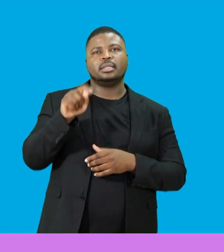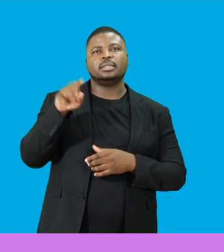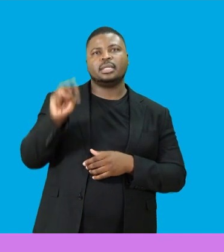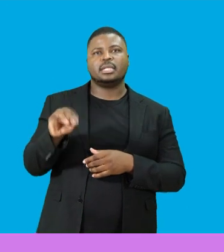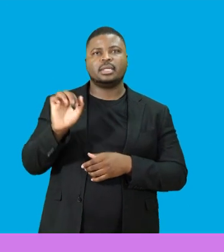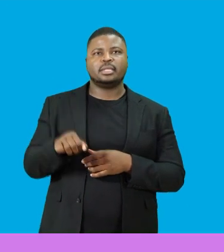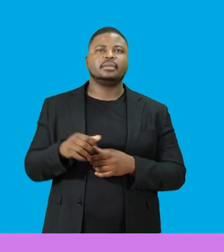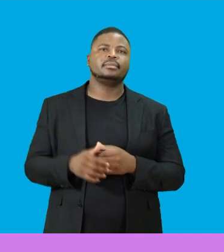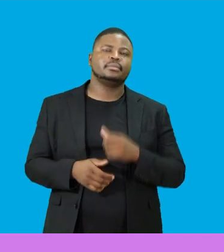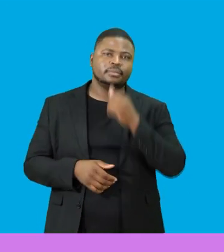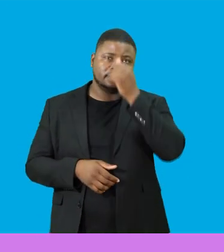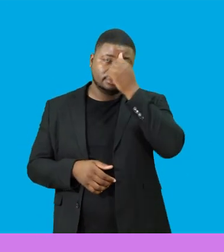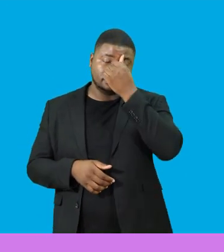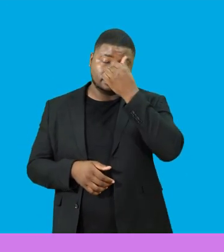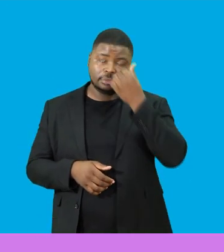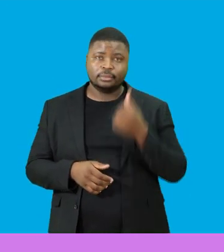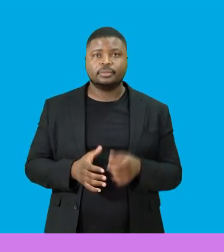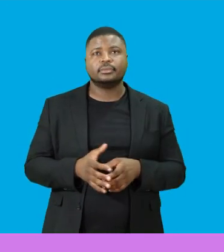At